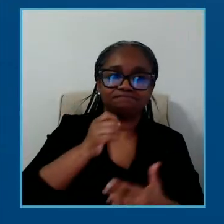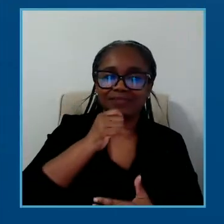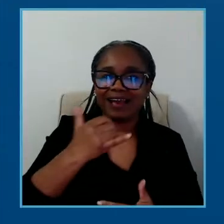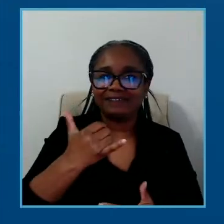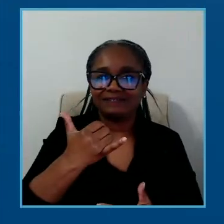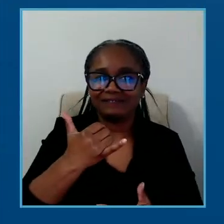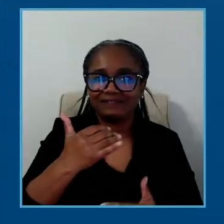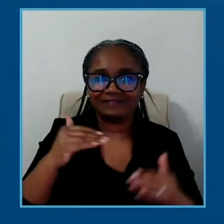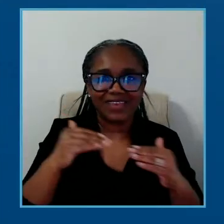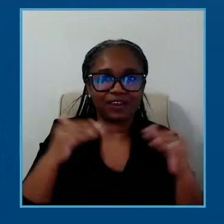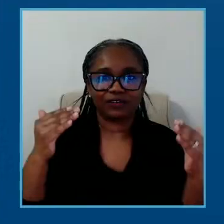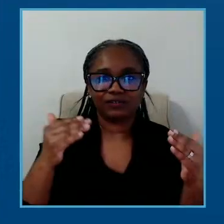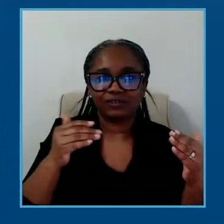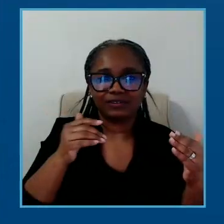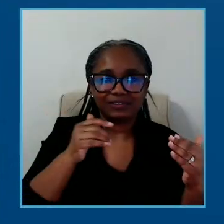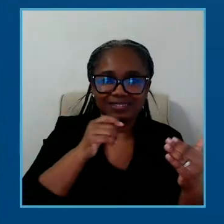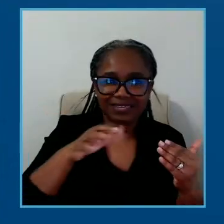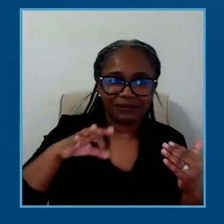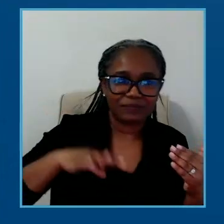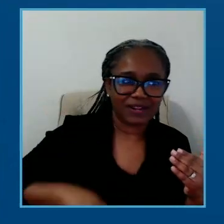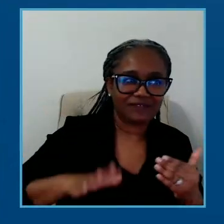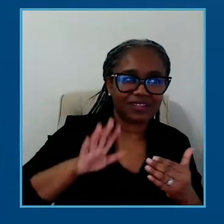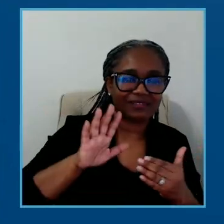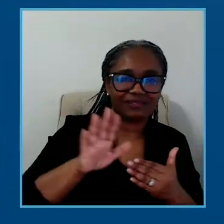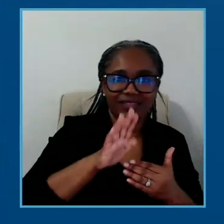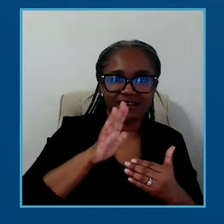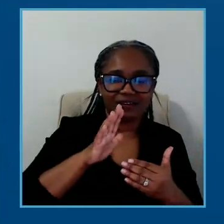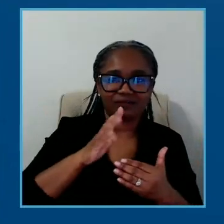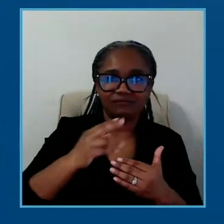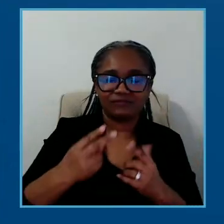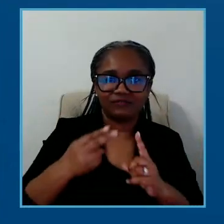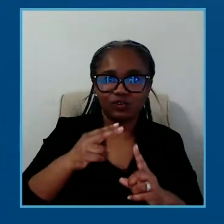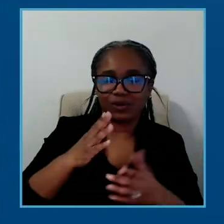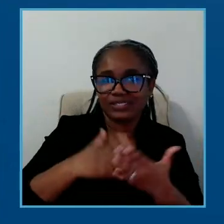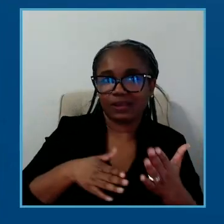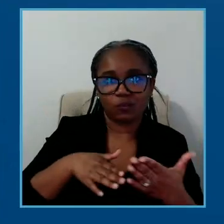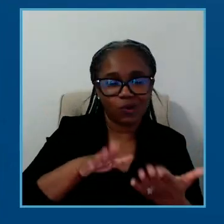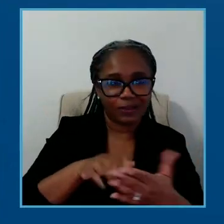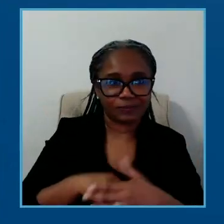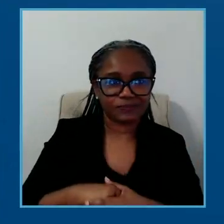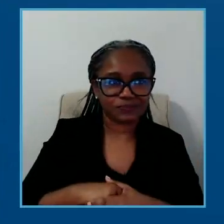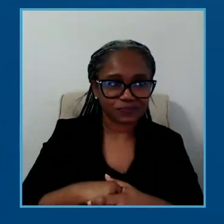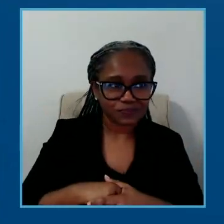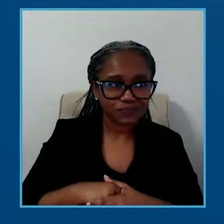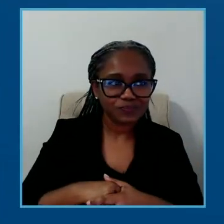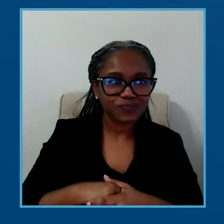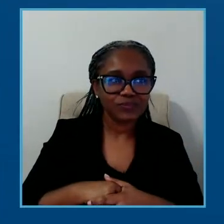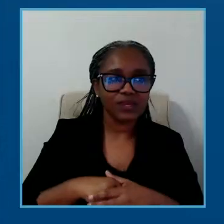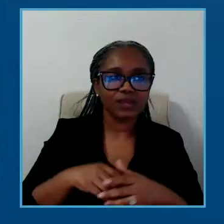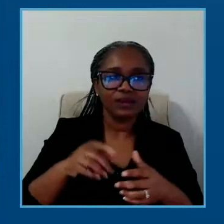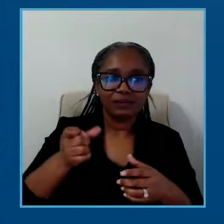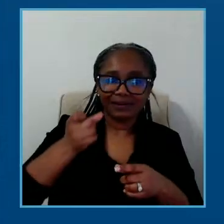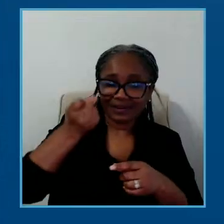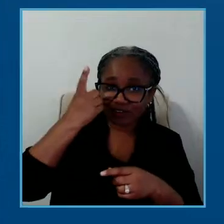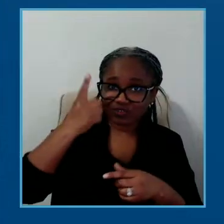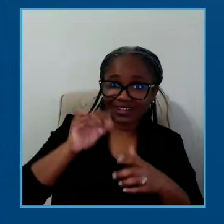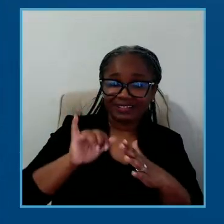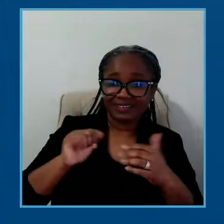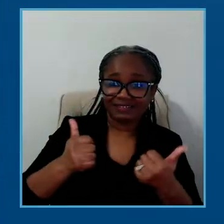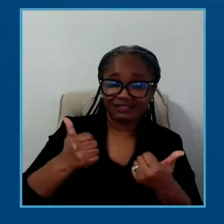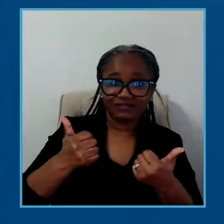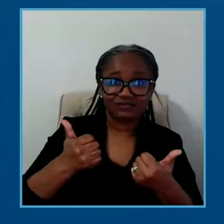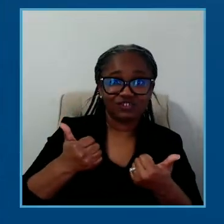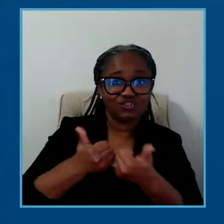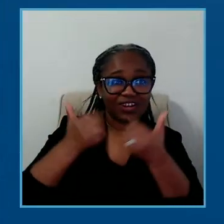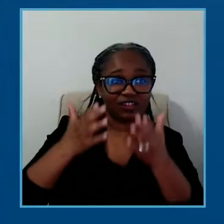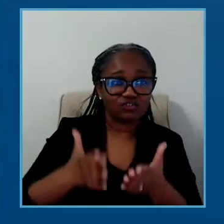time on kind of complicated mathematical arguments, trying to set out that the way this vote was conducted